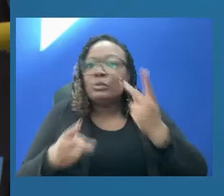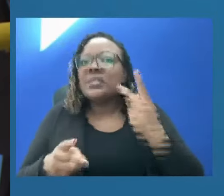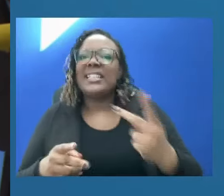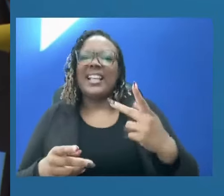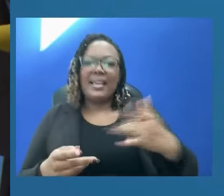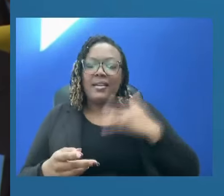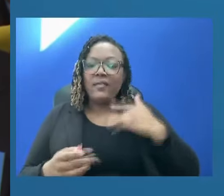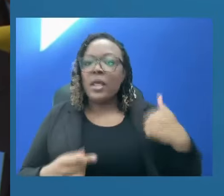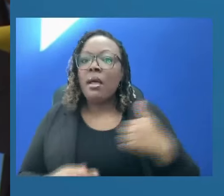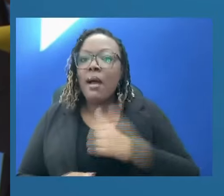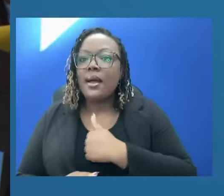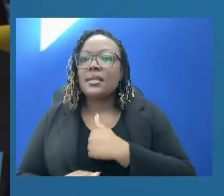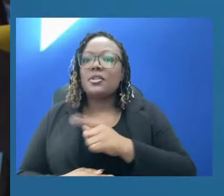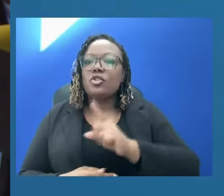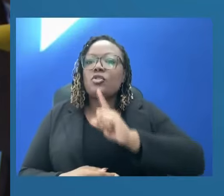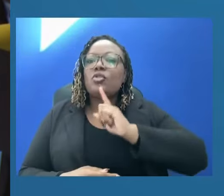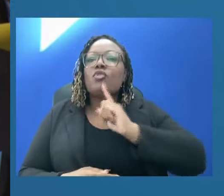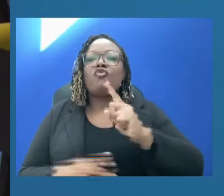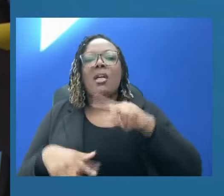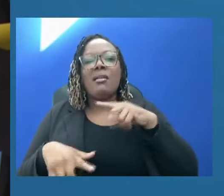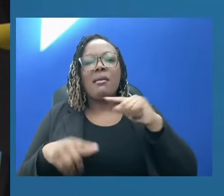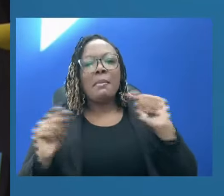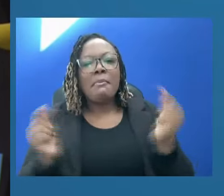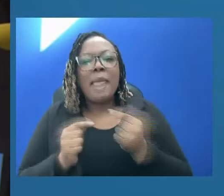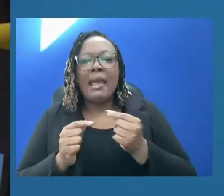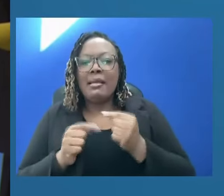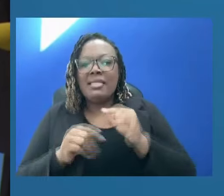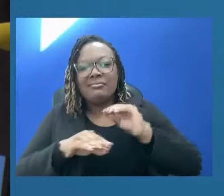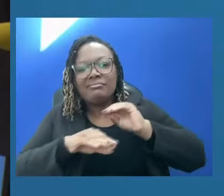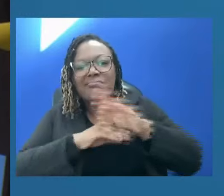feel the real pain they're inflicting.